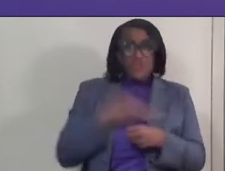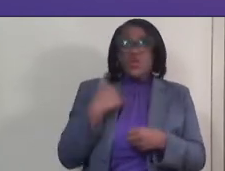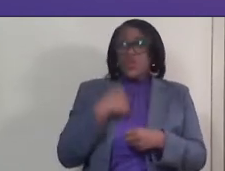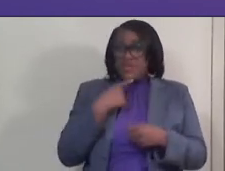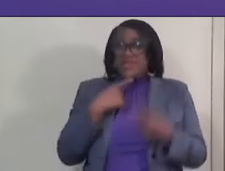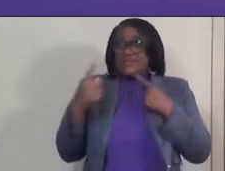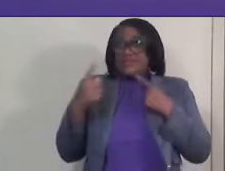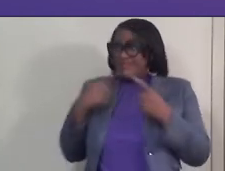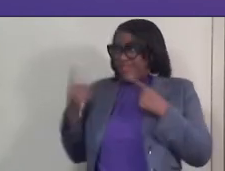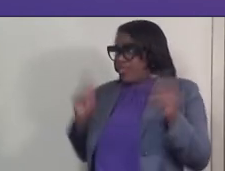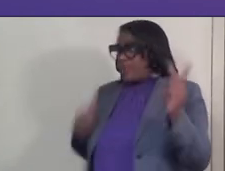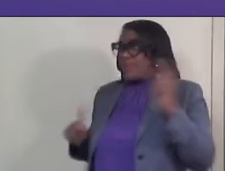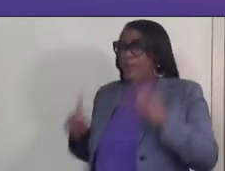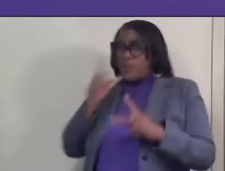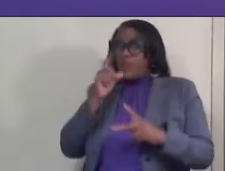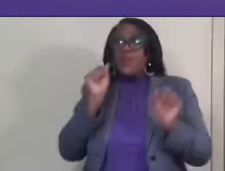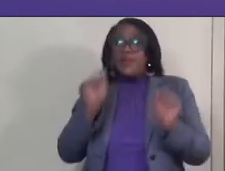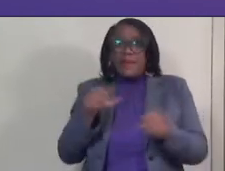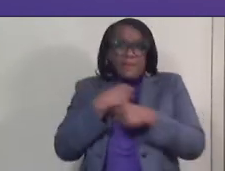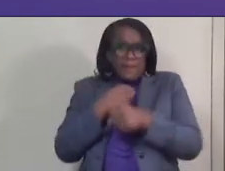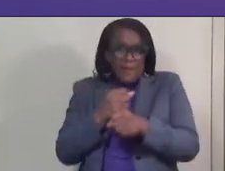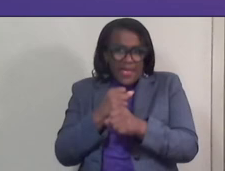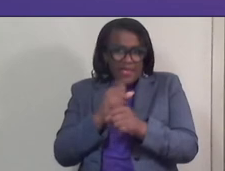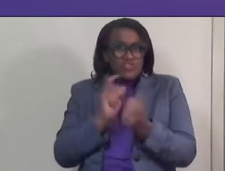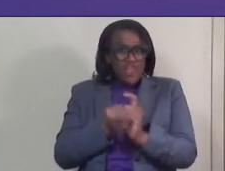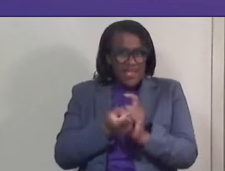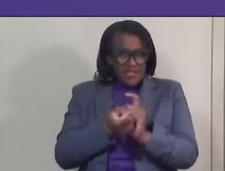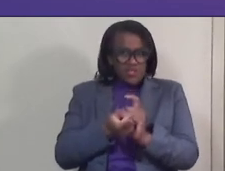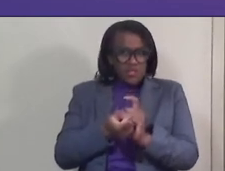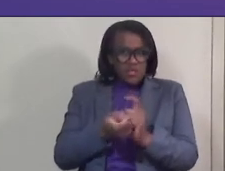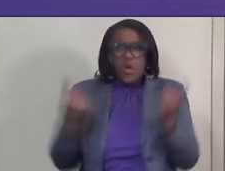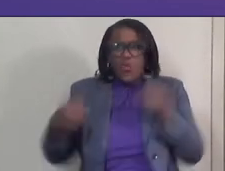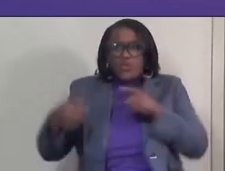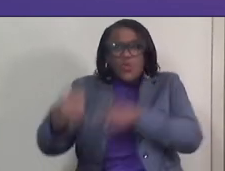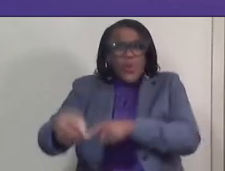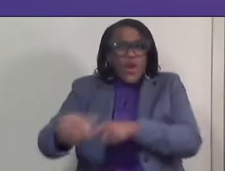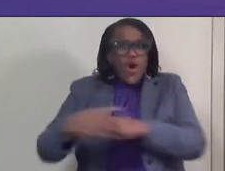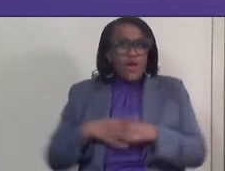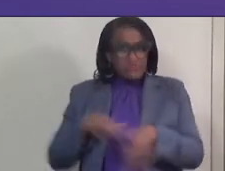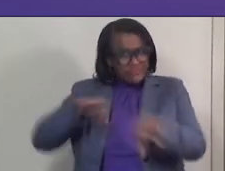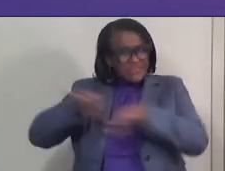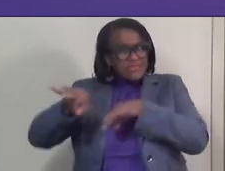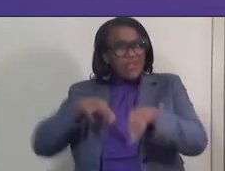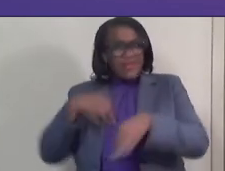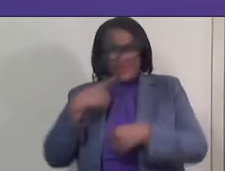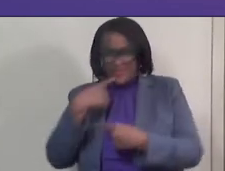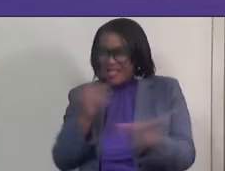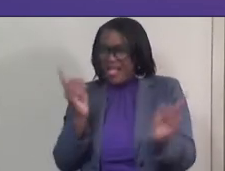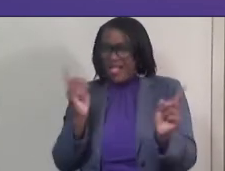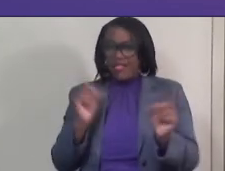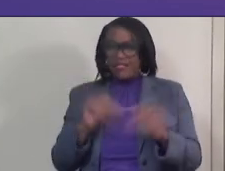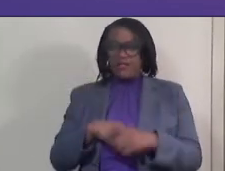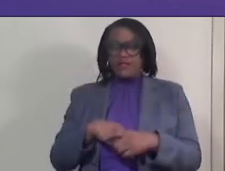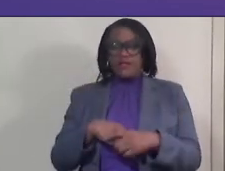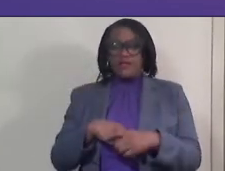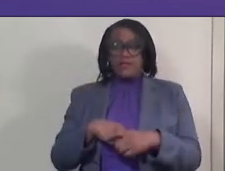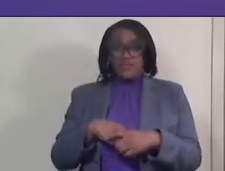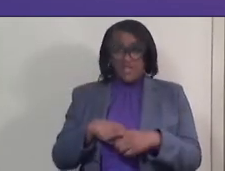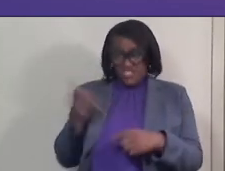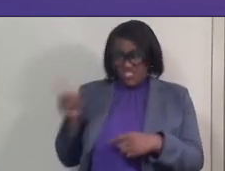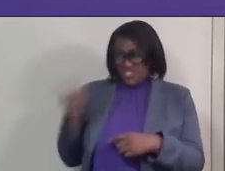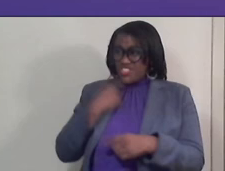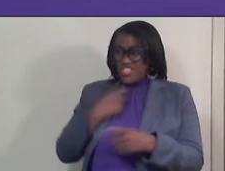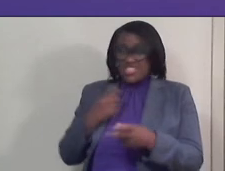who can make change, that what's going on here. And this is something that she just figured out. It wasn't